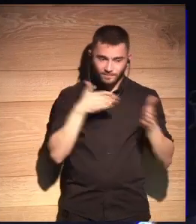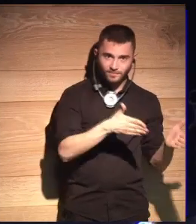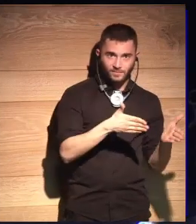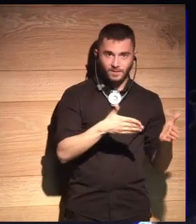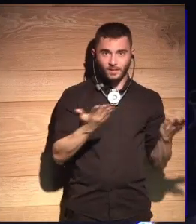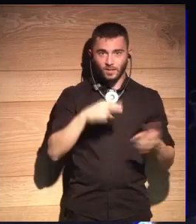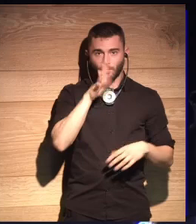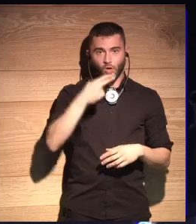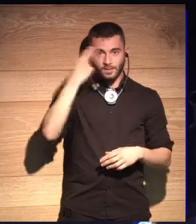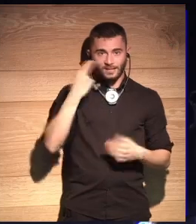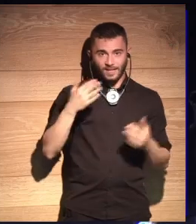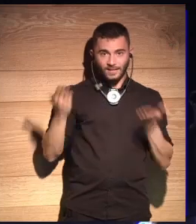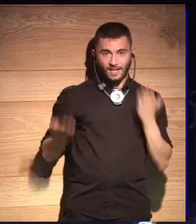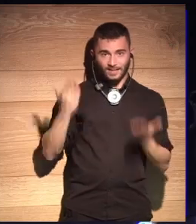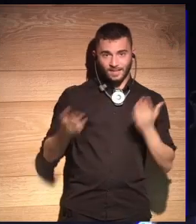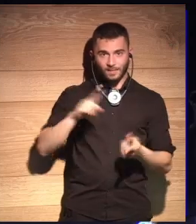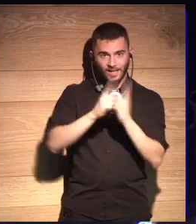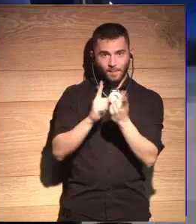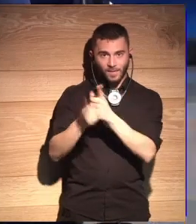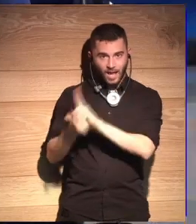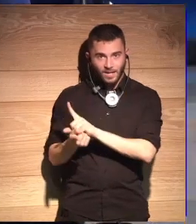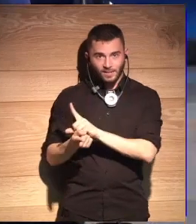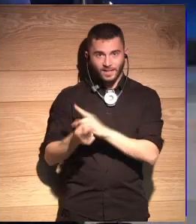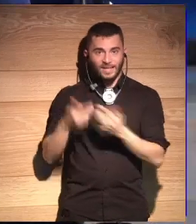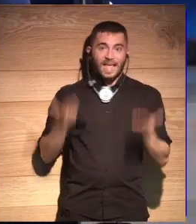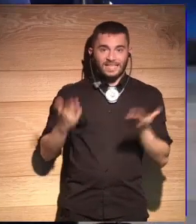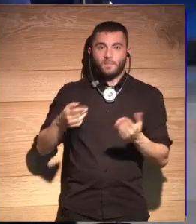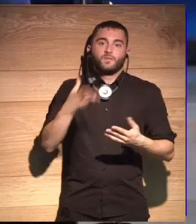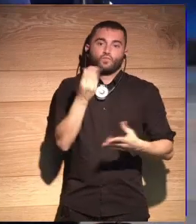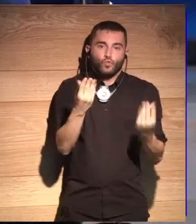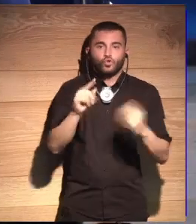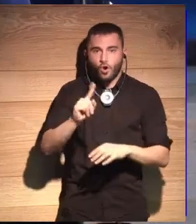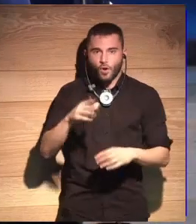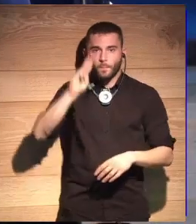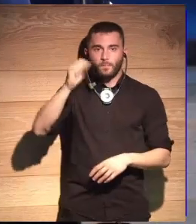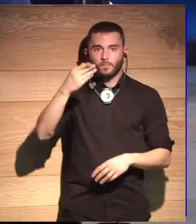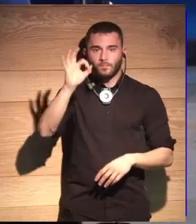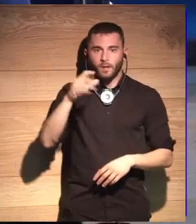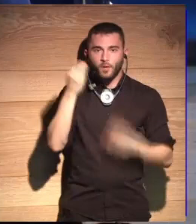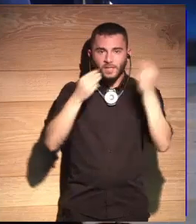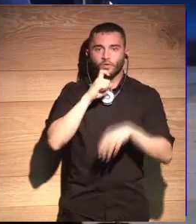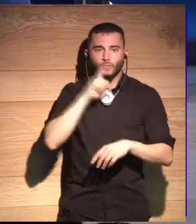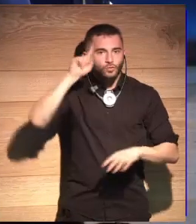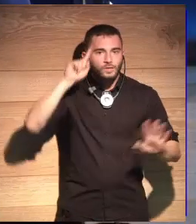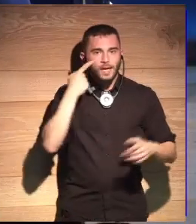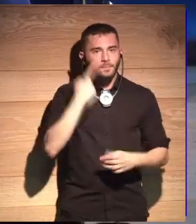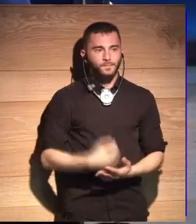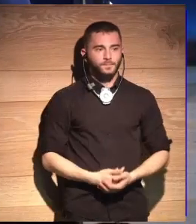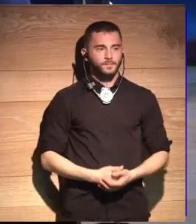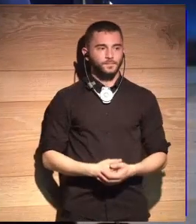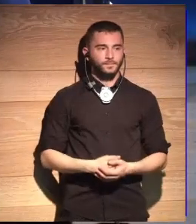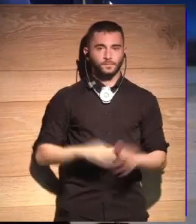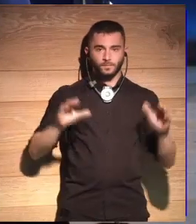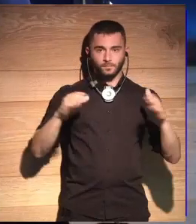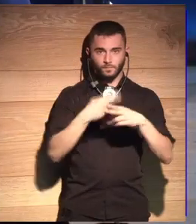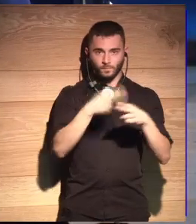maybe Pablo has some more constructive comments on that. No, probably not. Solo tal vez.